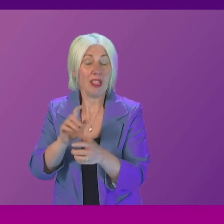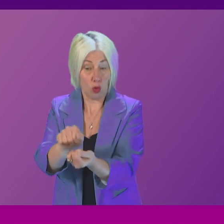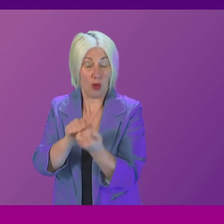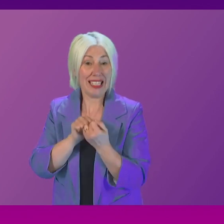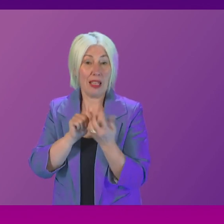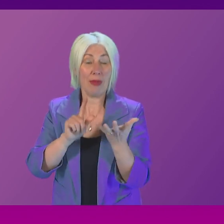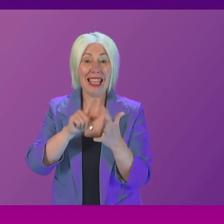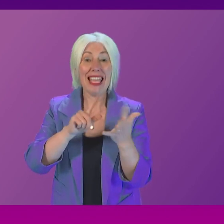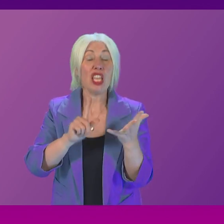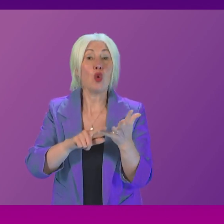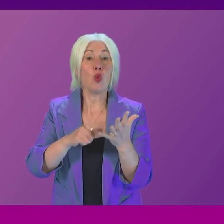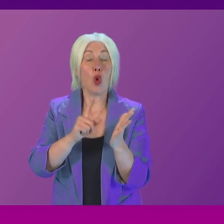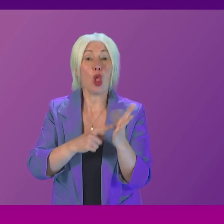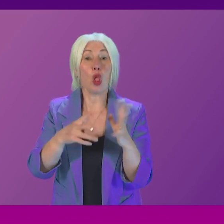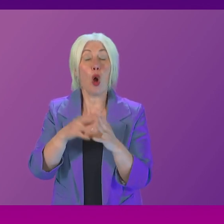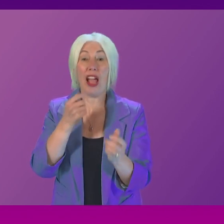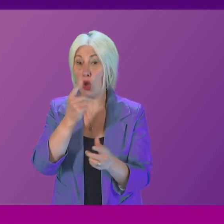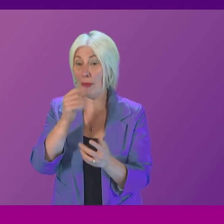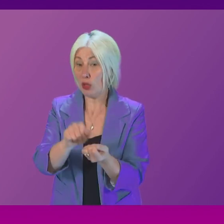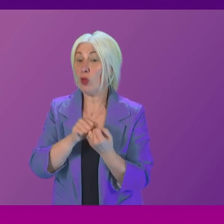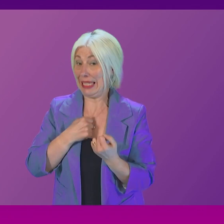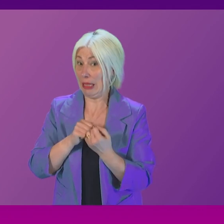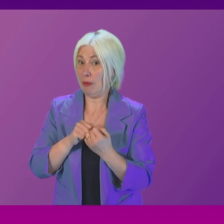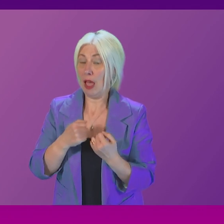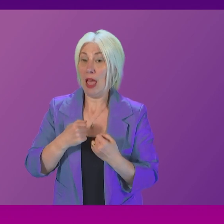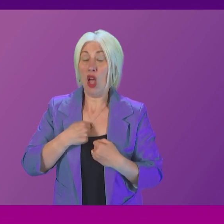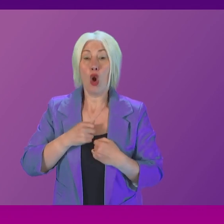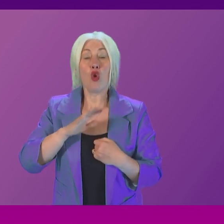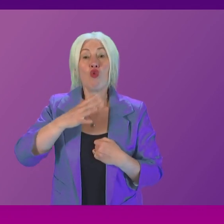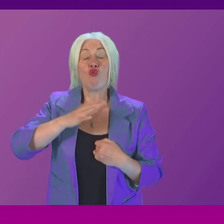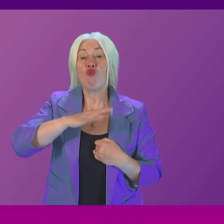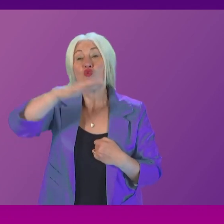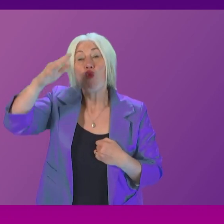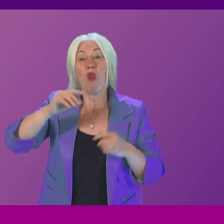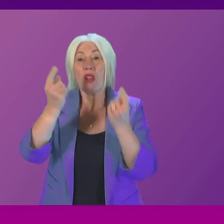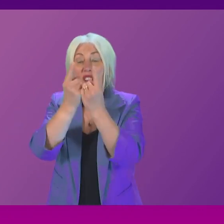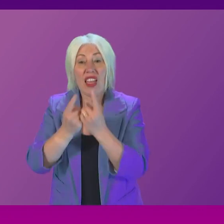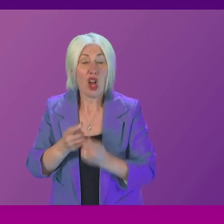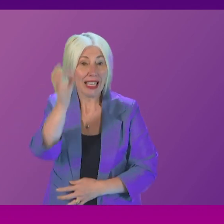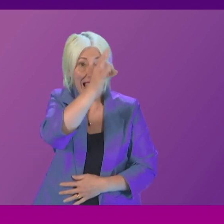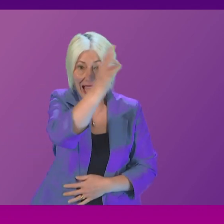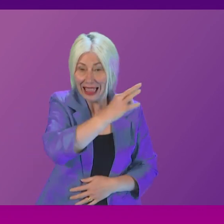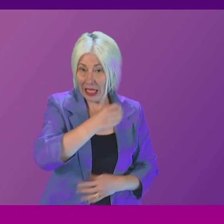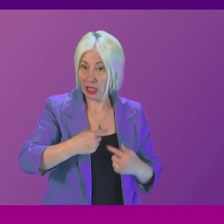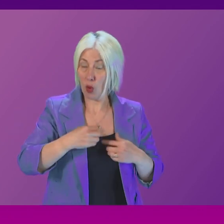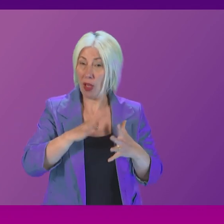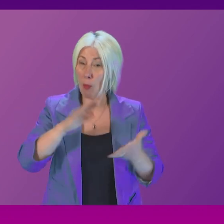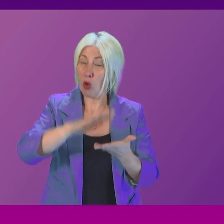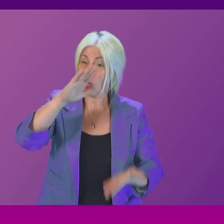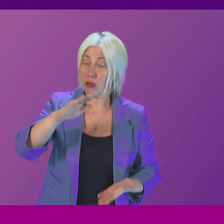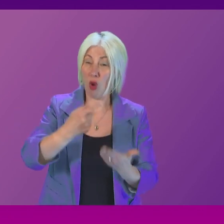and devolved competence. My committee, the Rural Affairs and Islands, and the Net Zero Committee are likely to have the bulk of the